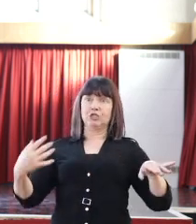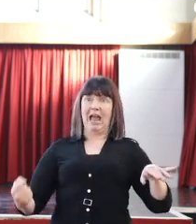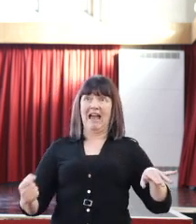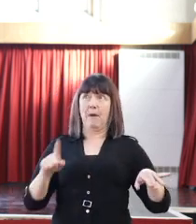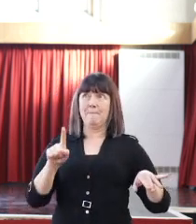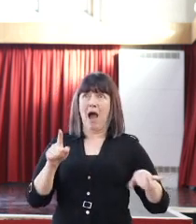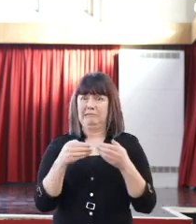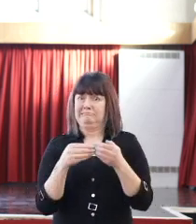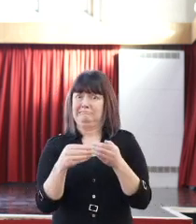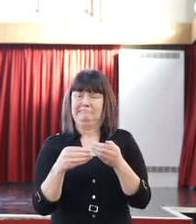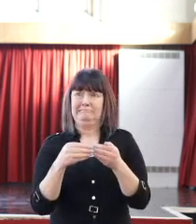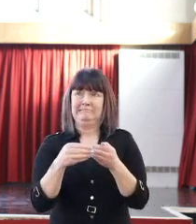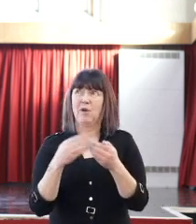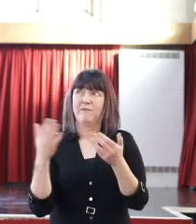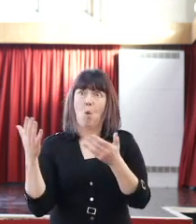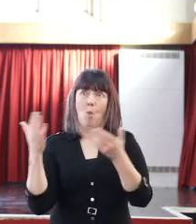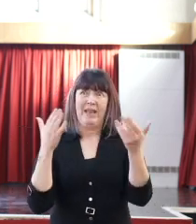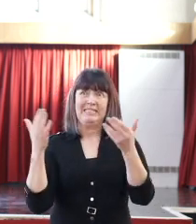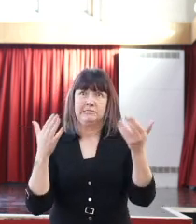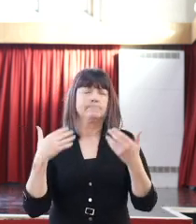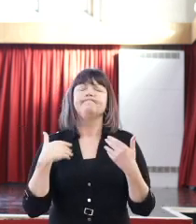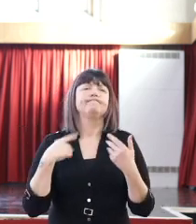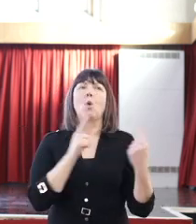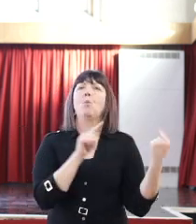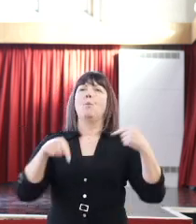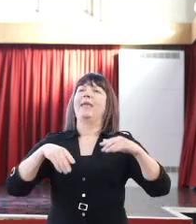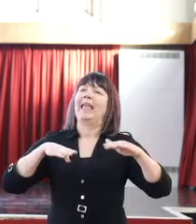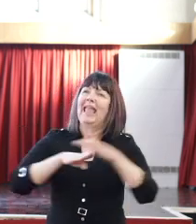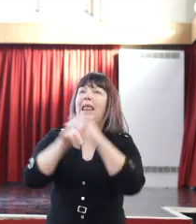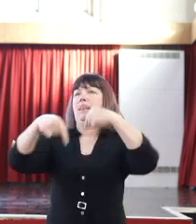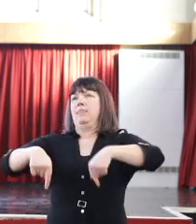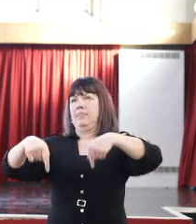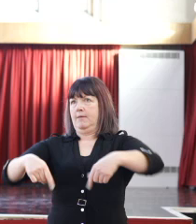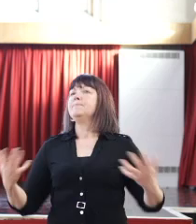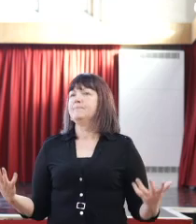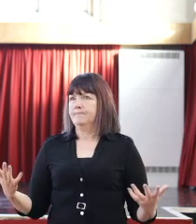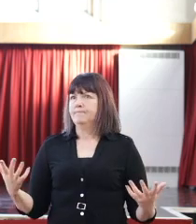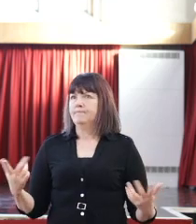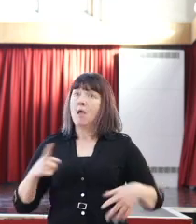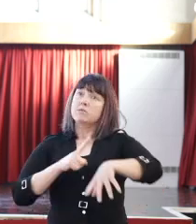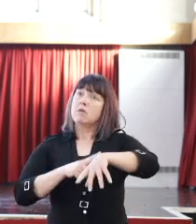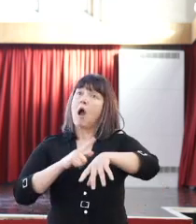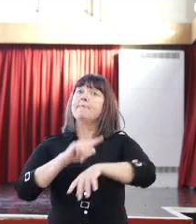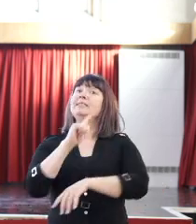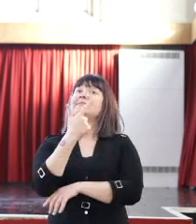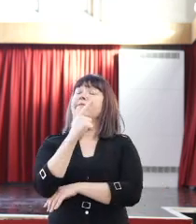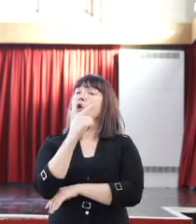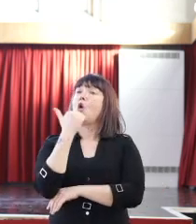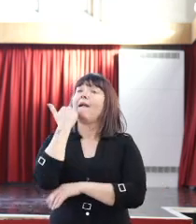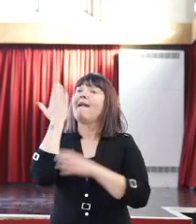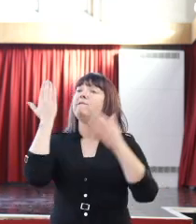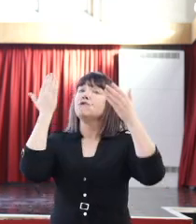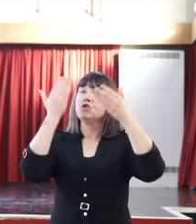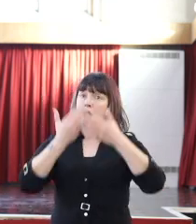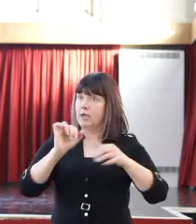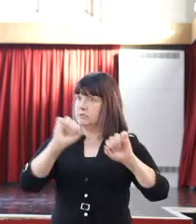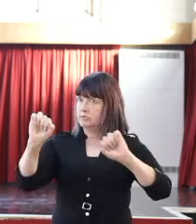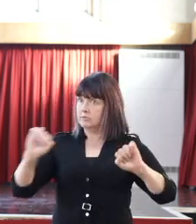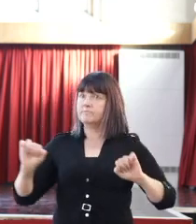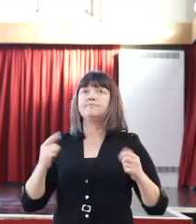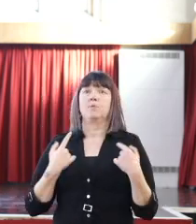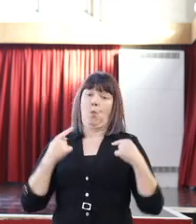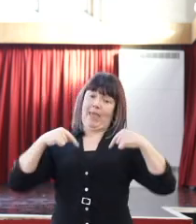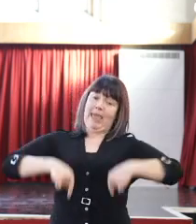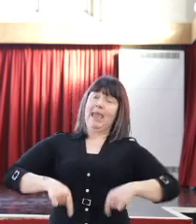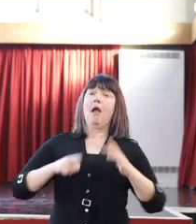of the weather it's going to be coming inside. So it's a free event and it's at 7 o'clock every night of the festival, and it's called Here is